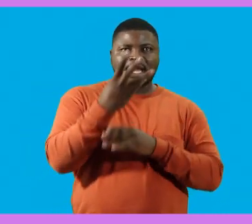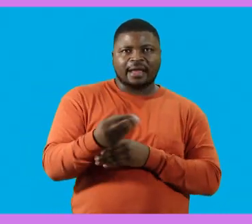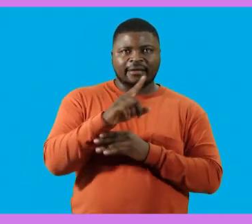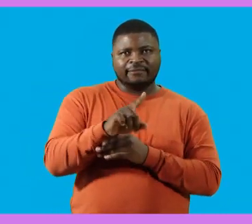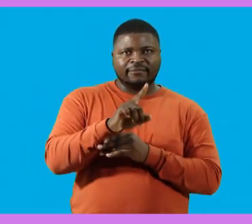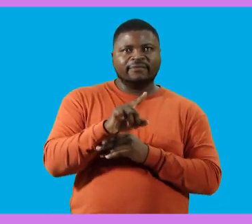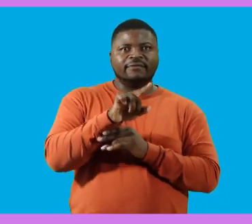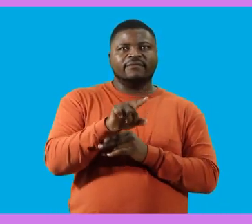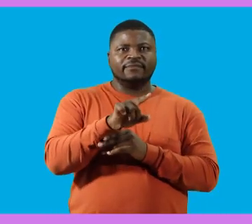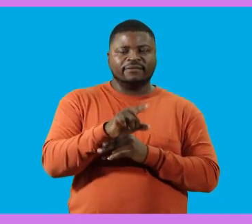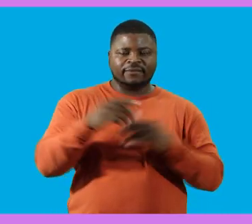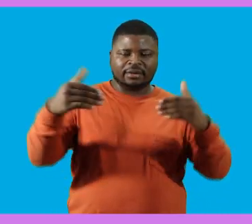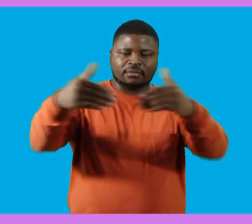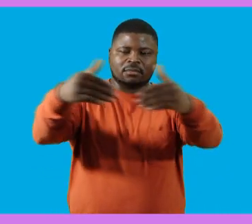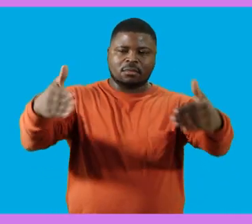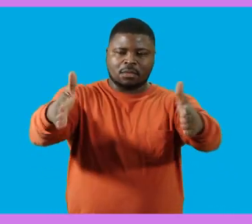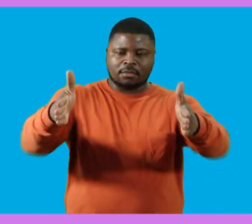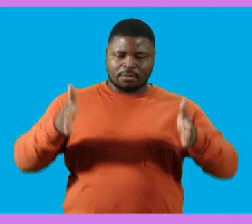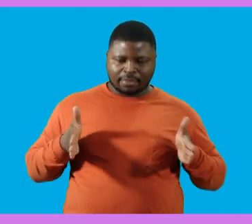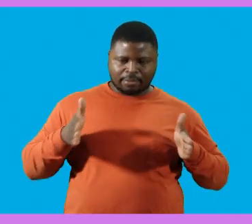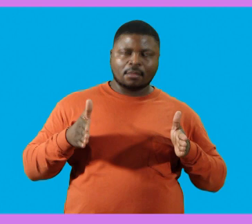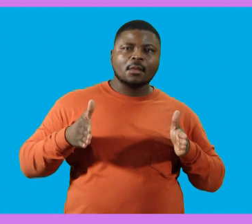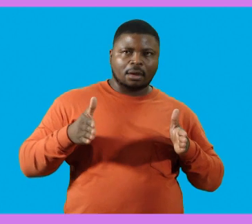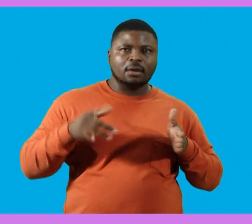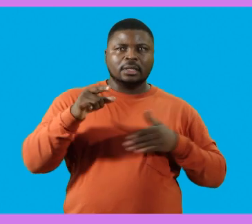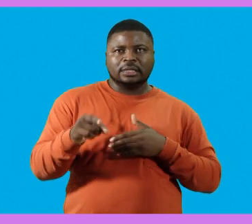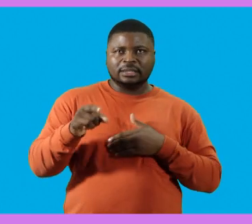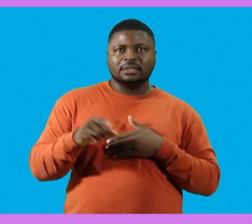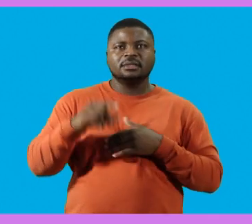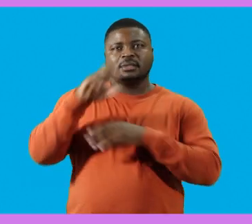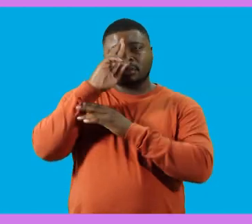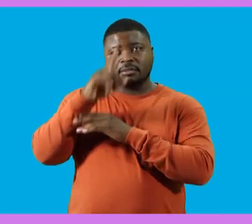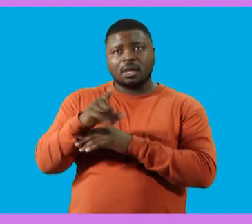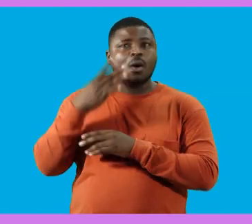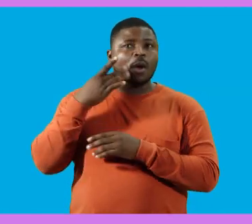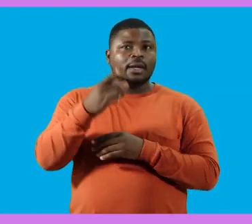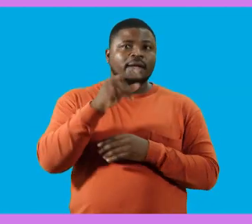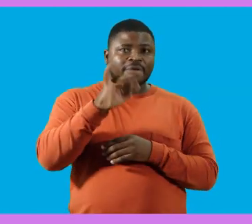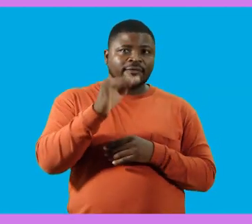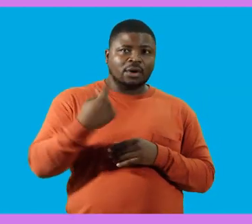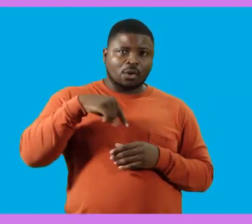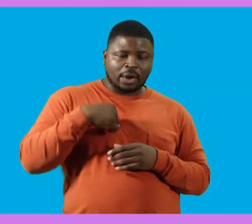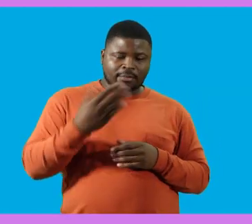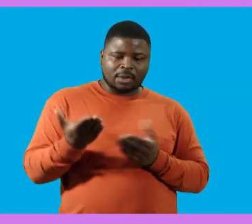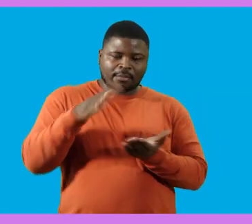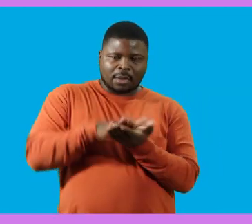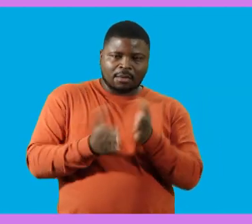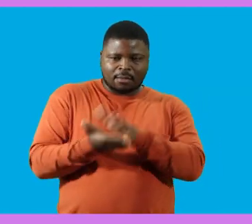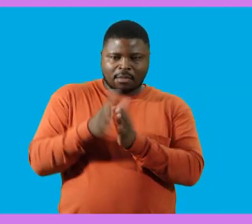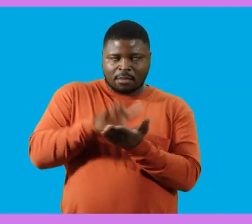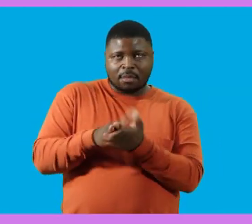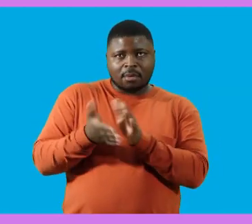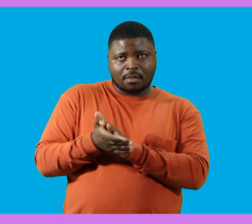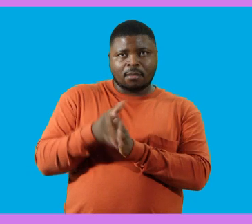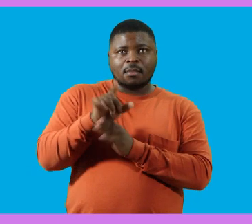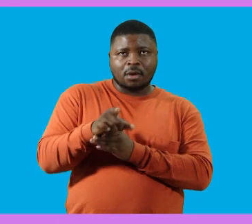a rectangular base. There is the base. If we unfold it, you will